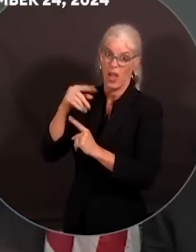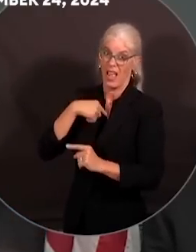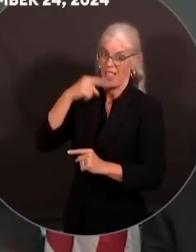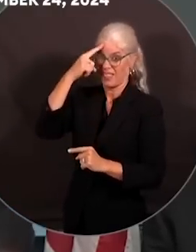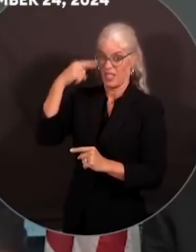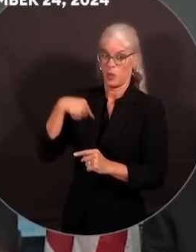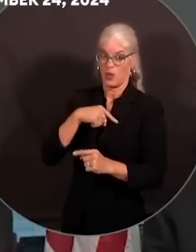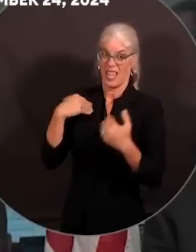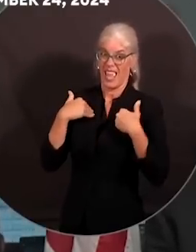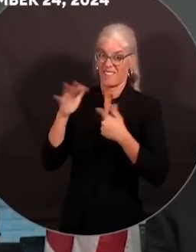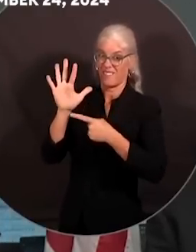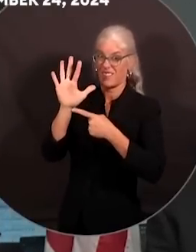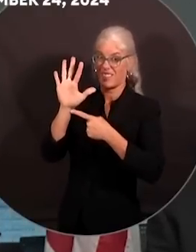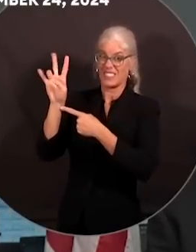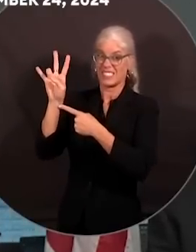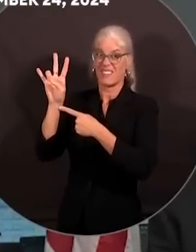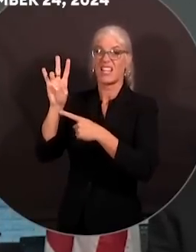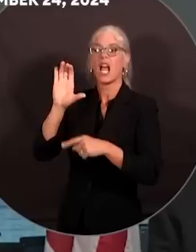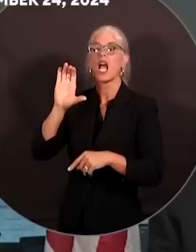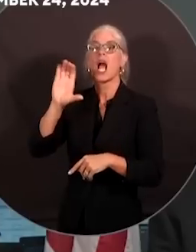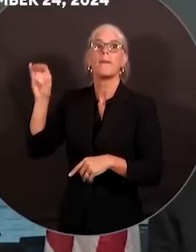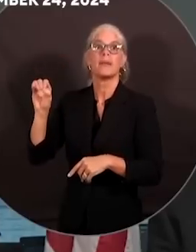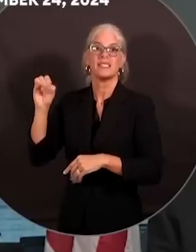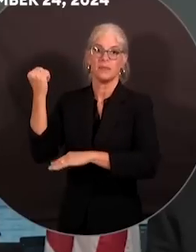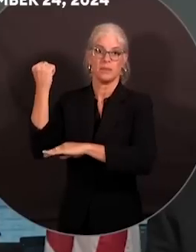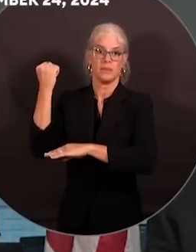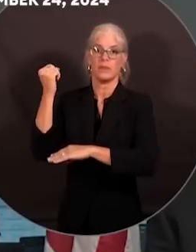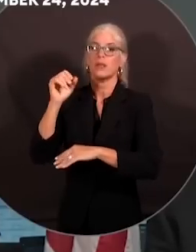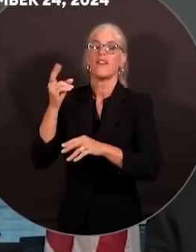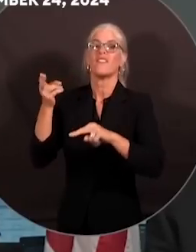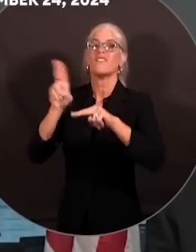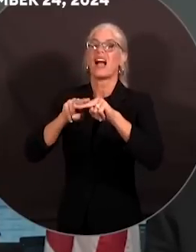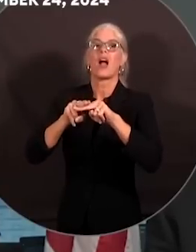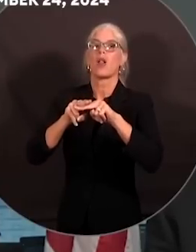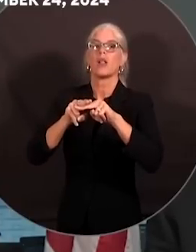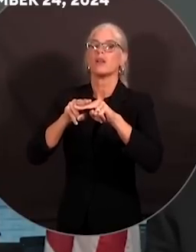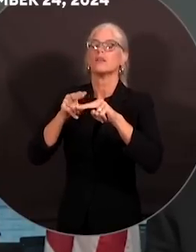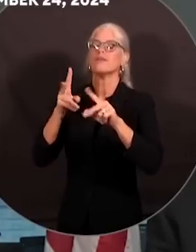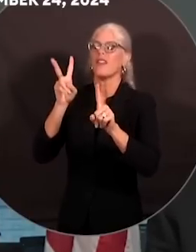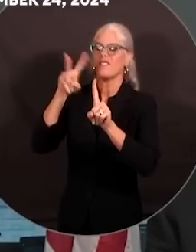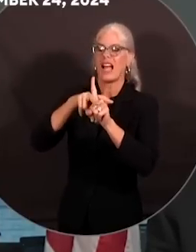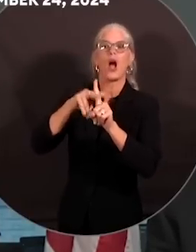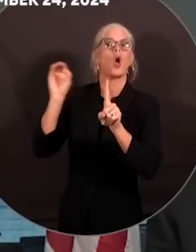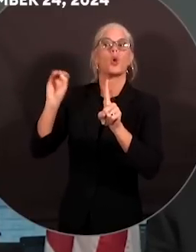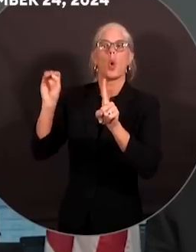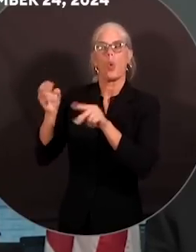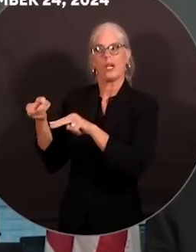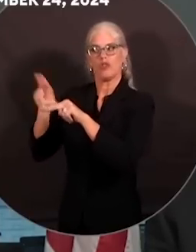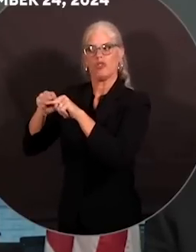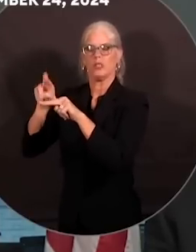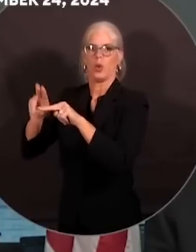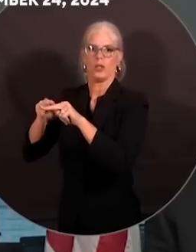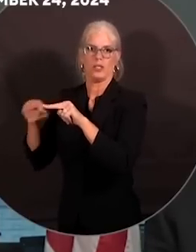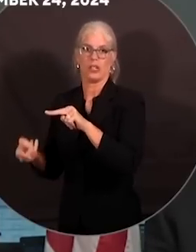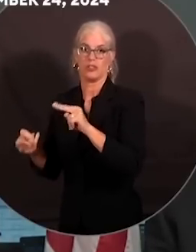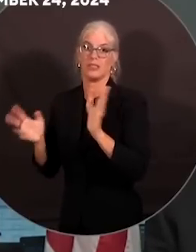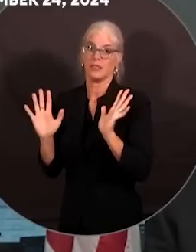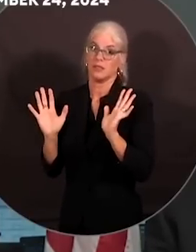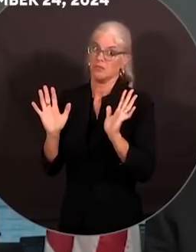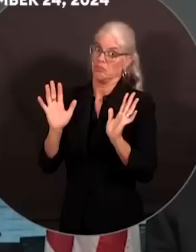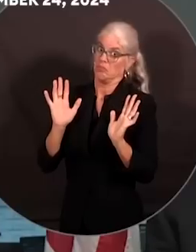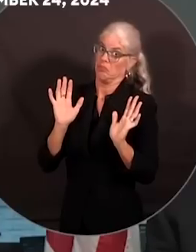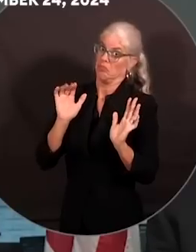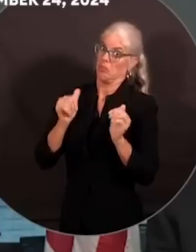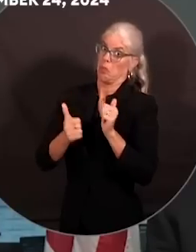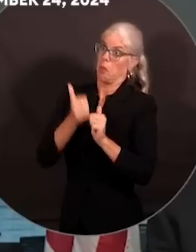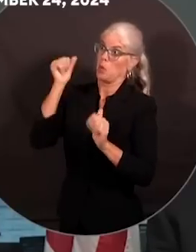57 companies file either no increases or reduction in rates. That is not happening in very many states around this country. You have